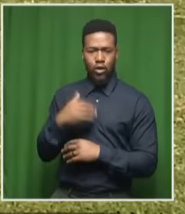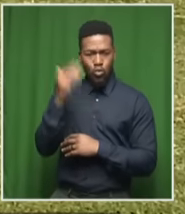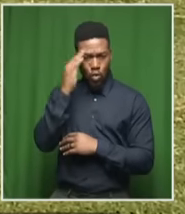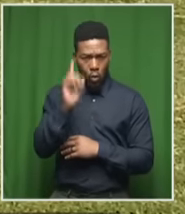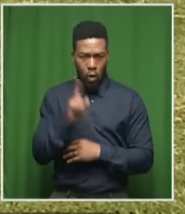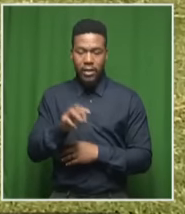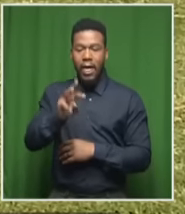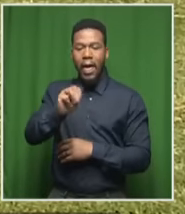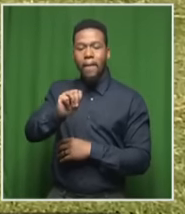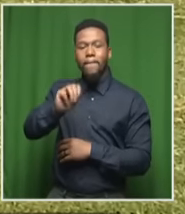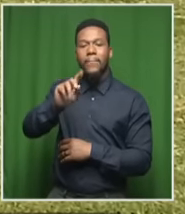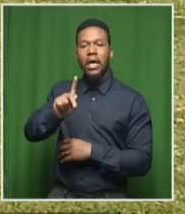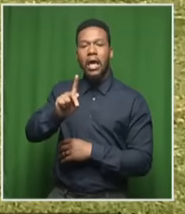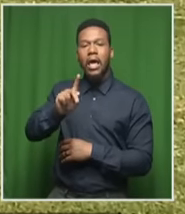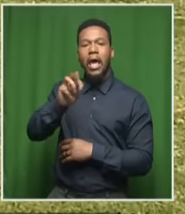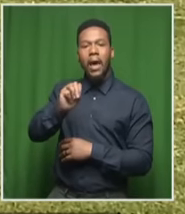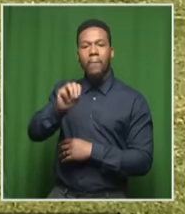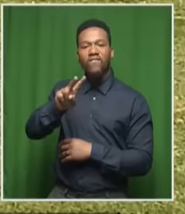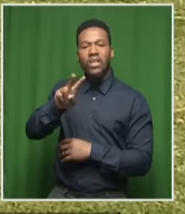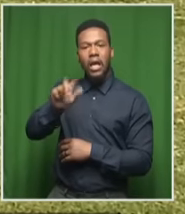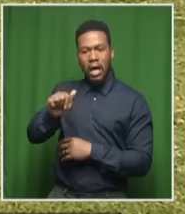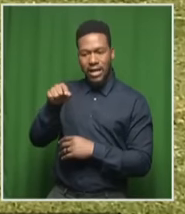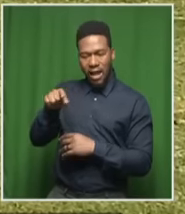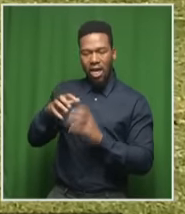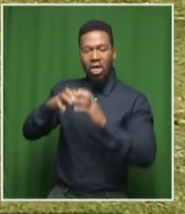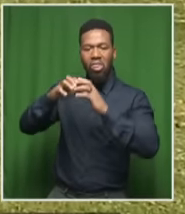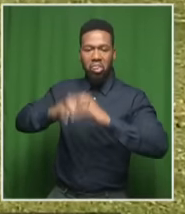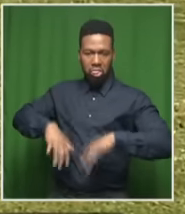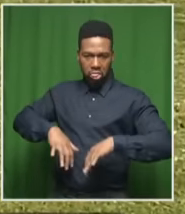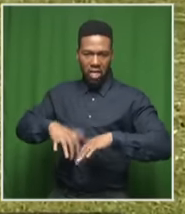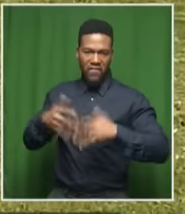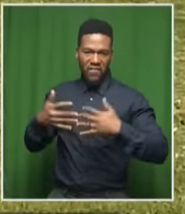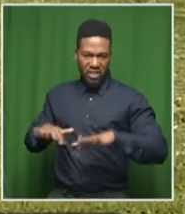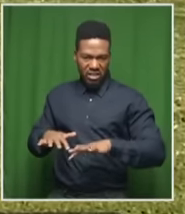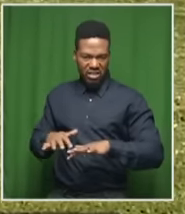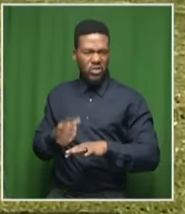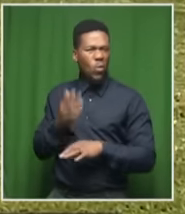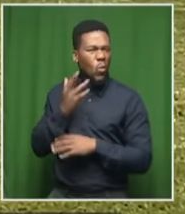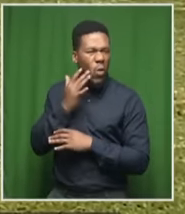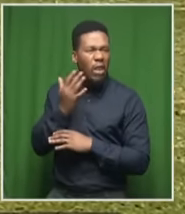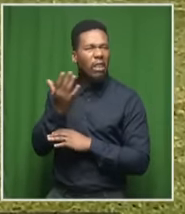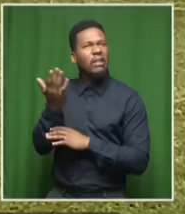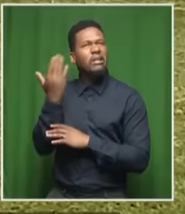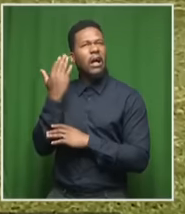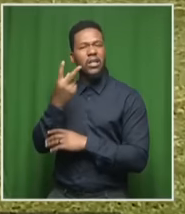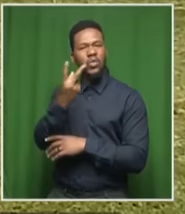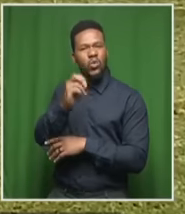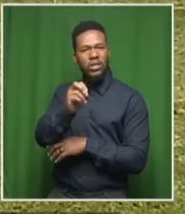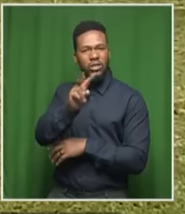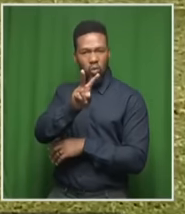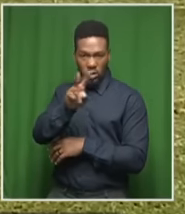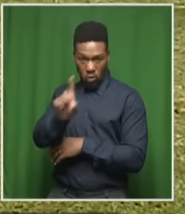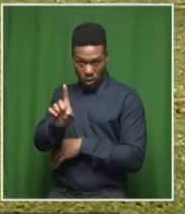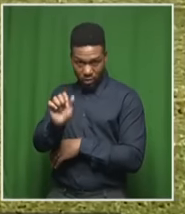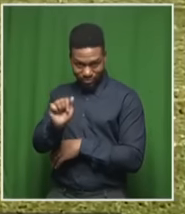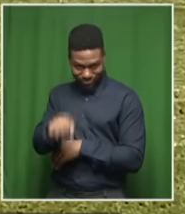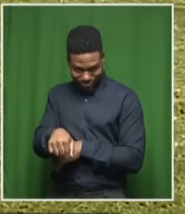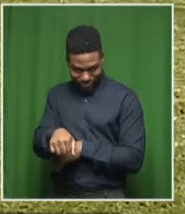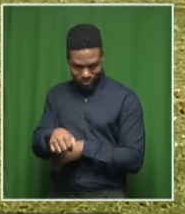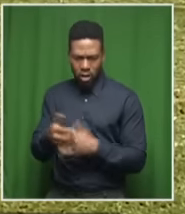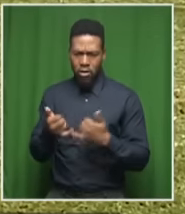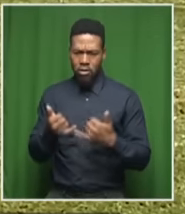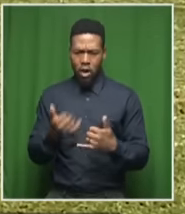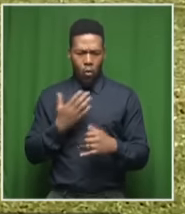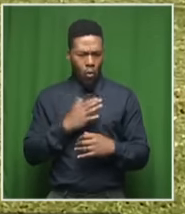was disbanded, with the ANC announcing that disbandment, I think, in 2021. And so we want to know from